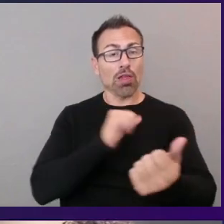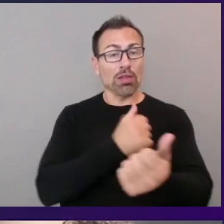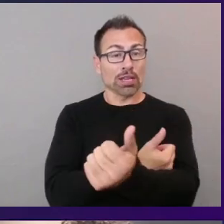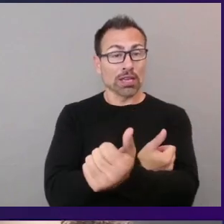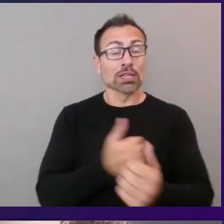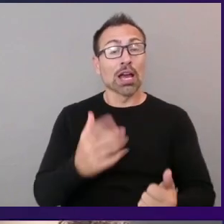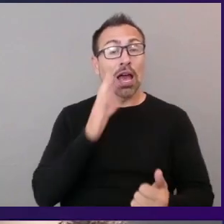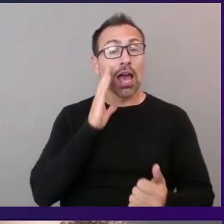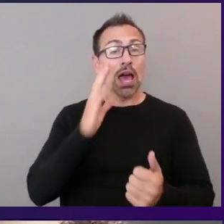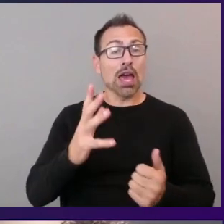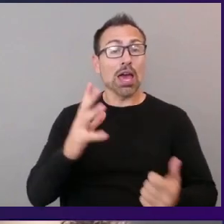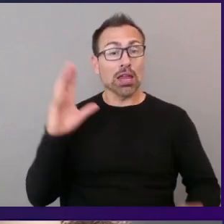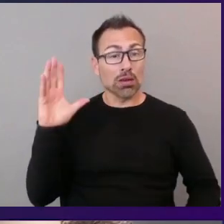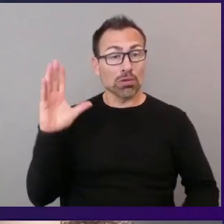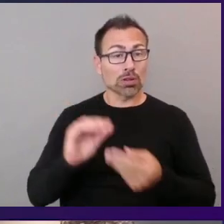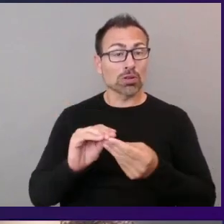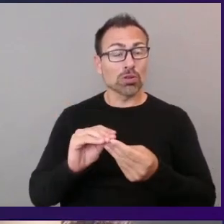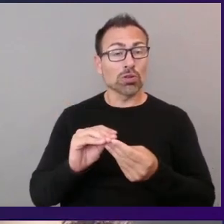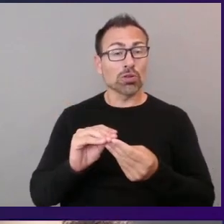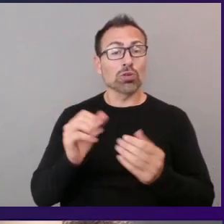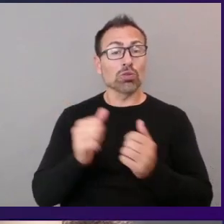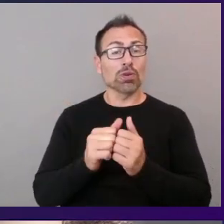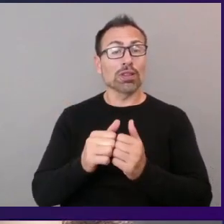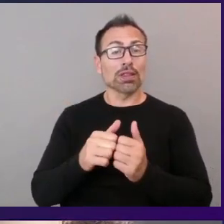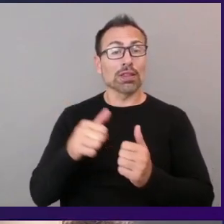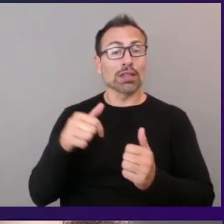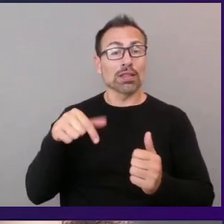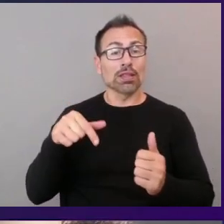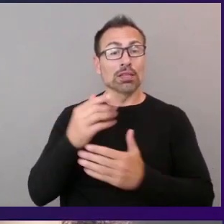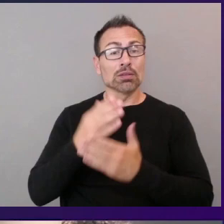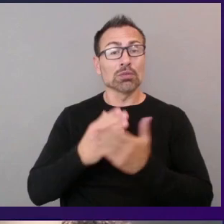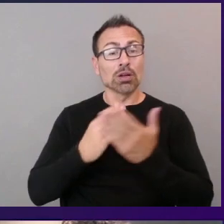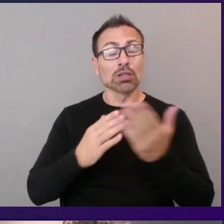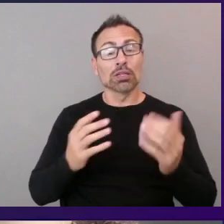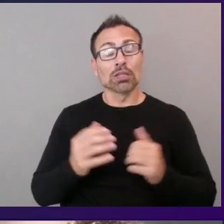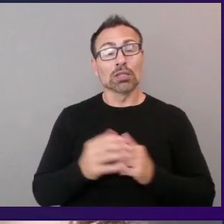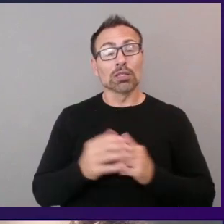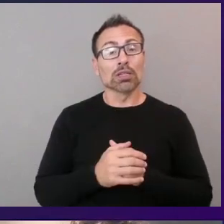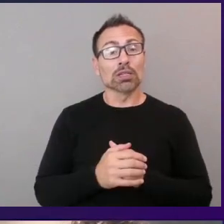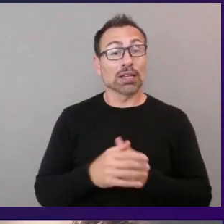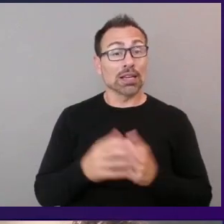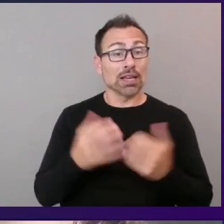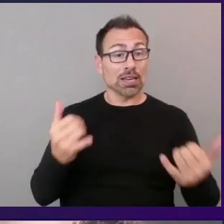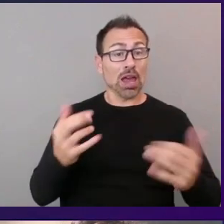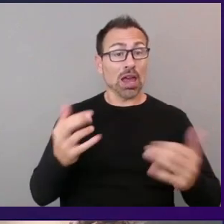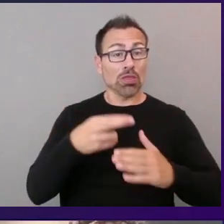with this with authenticator component, the result is that the application is protected through